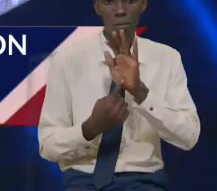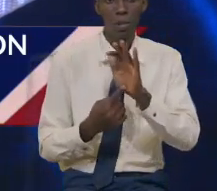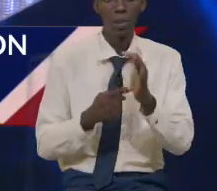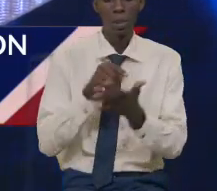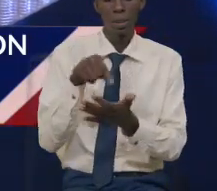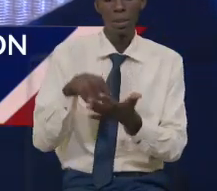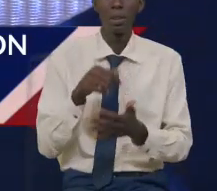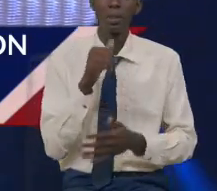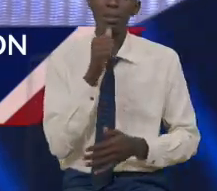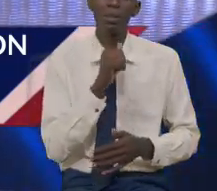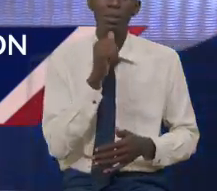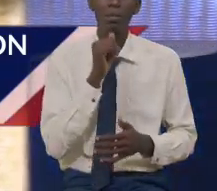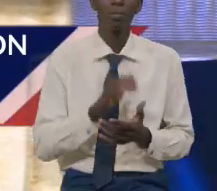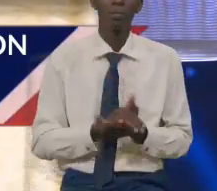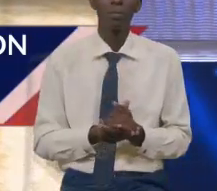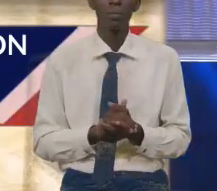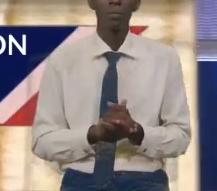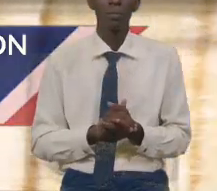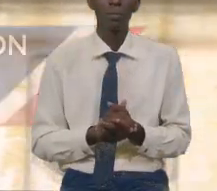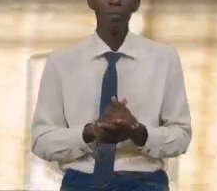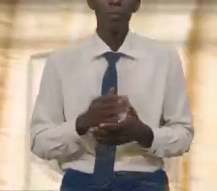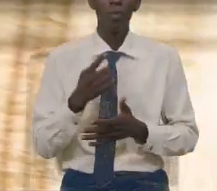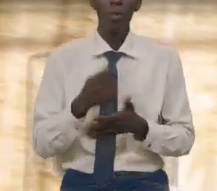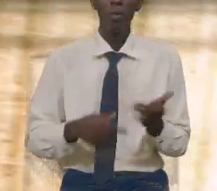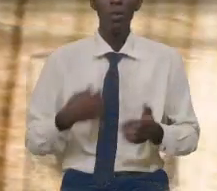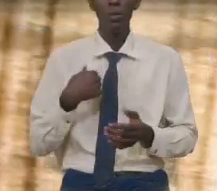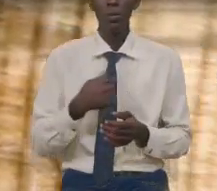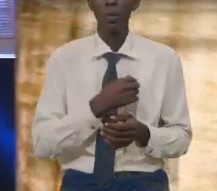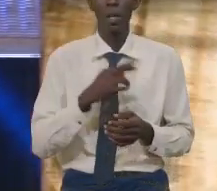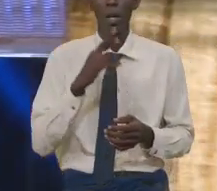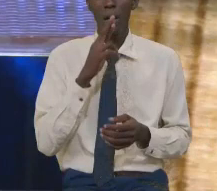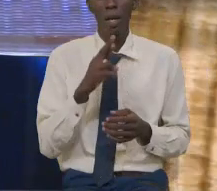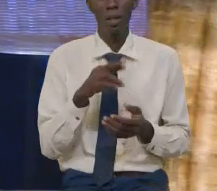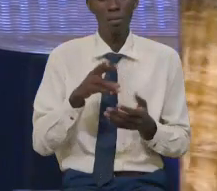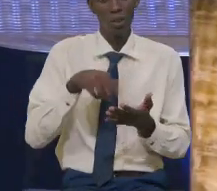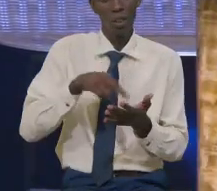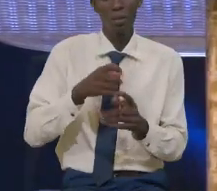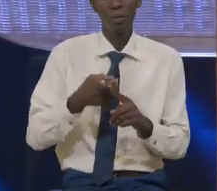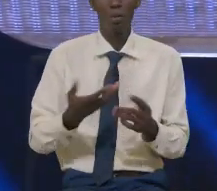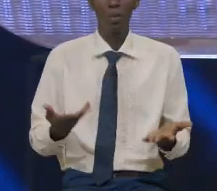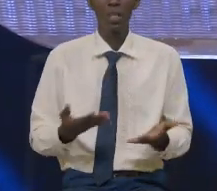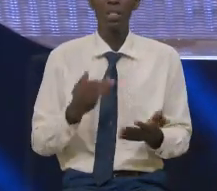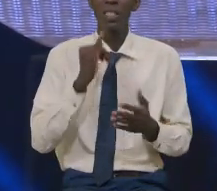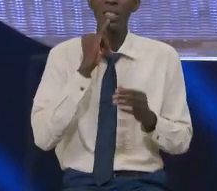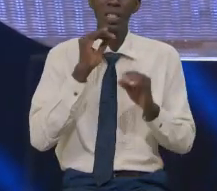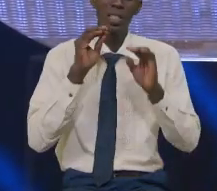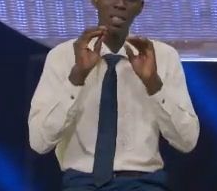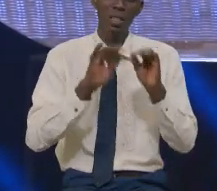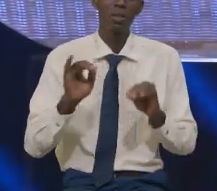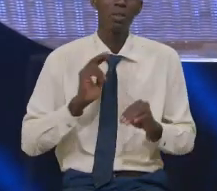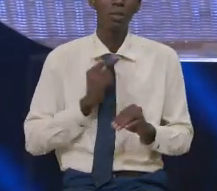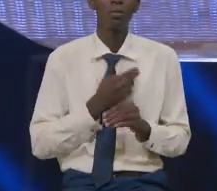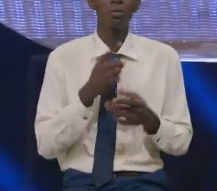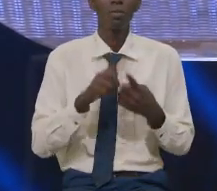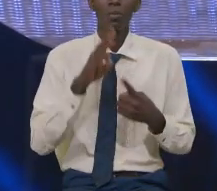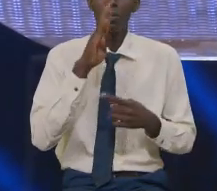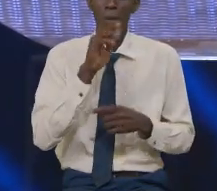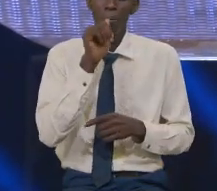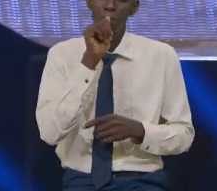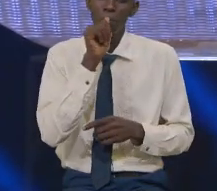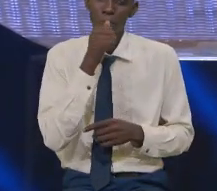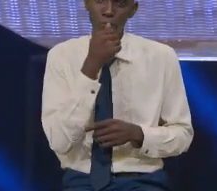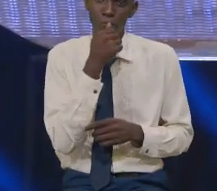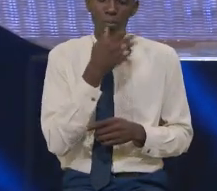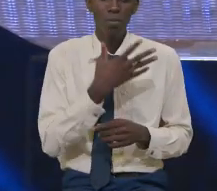this secret. What we are reading here is teaching us to be patient and